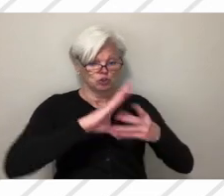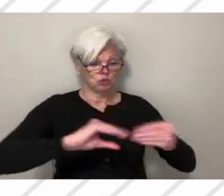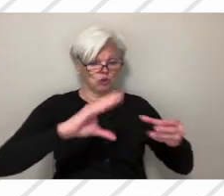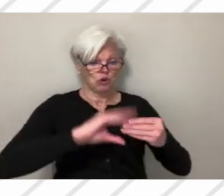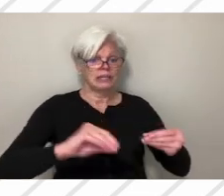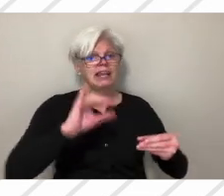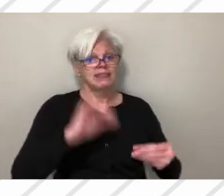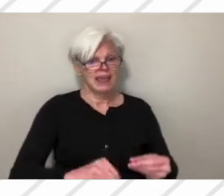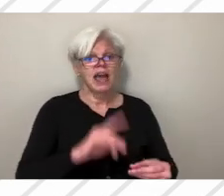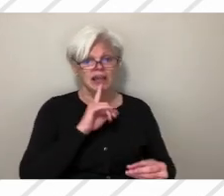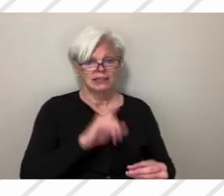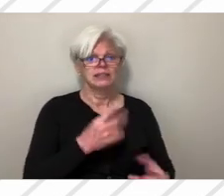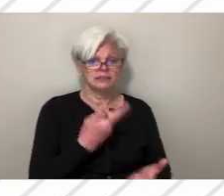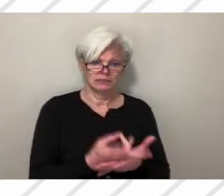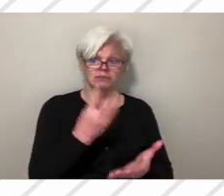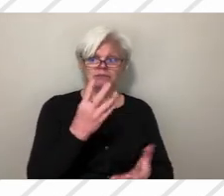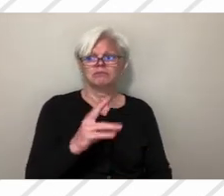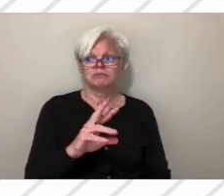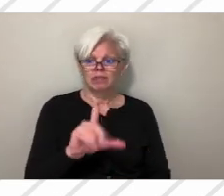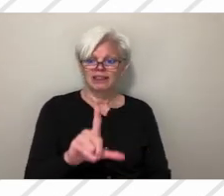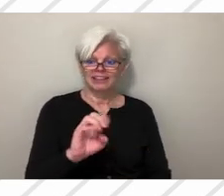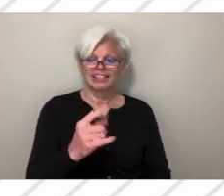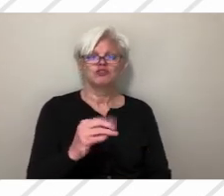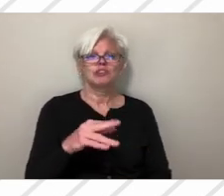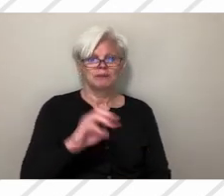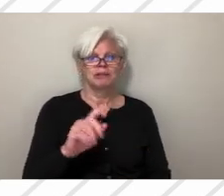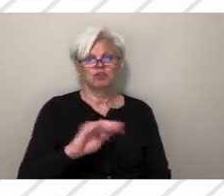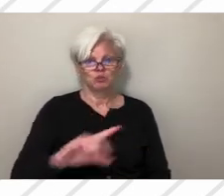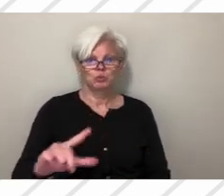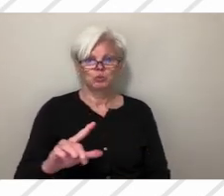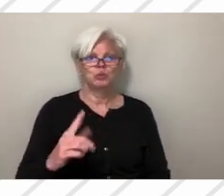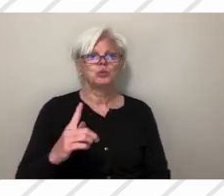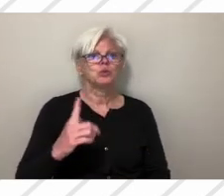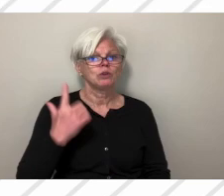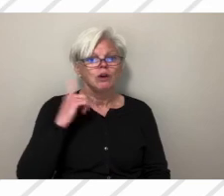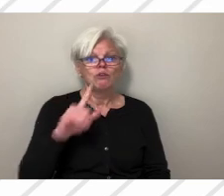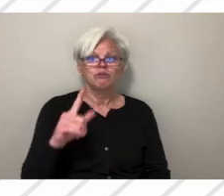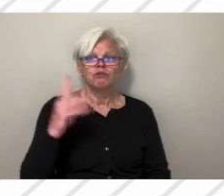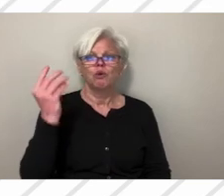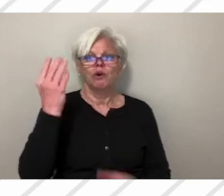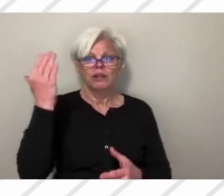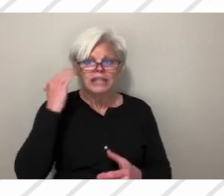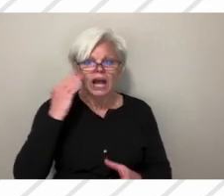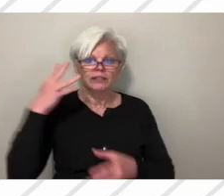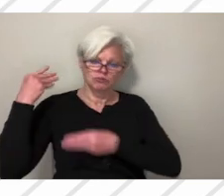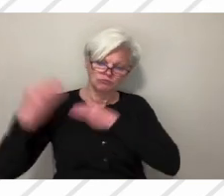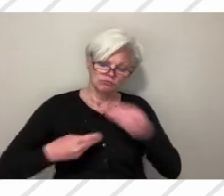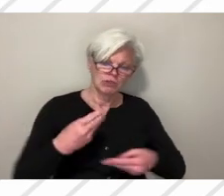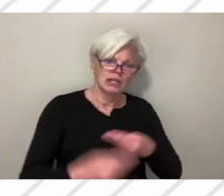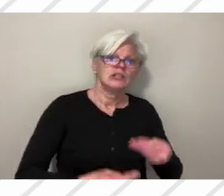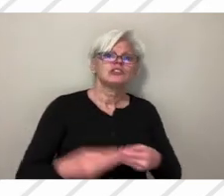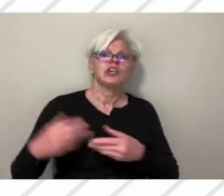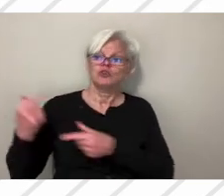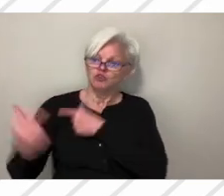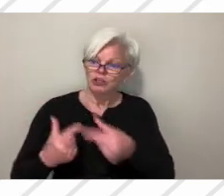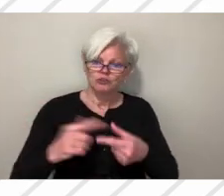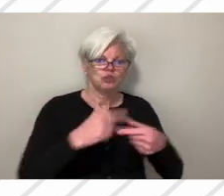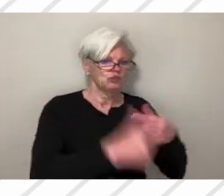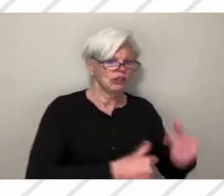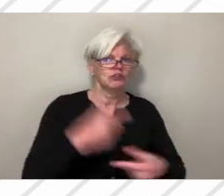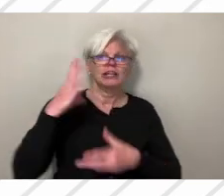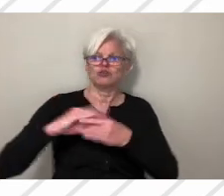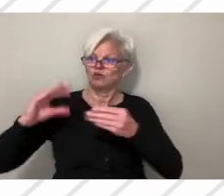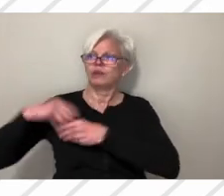knowledge system that has been passed down from generations of generations that makes us who we are today.